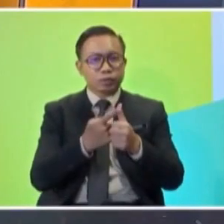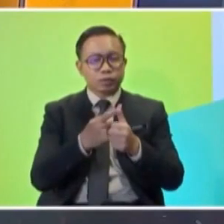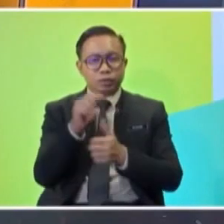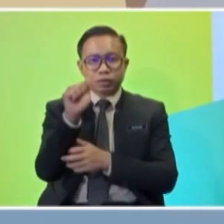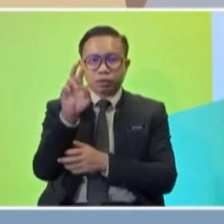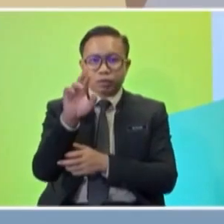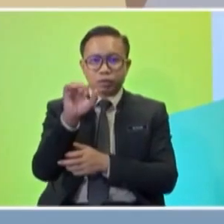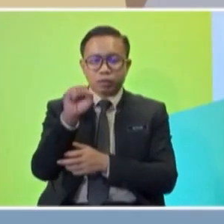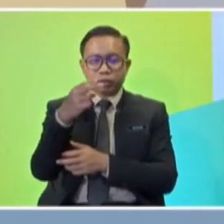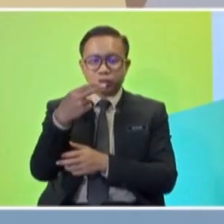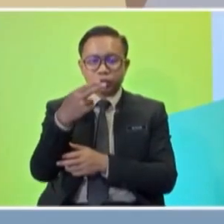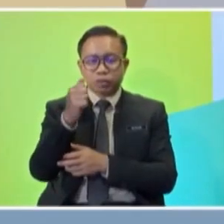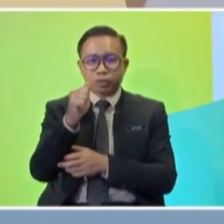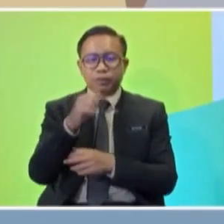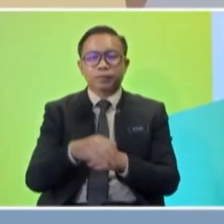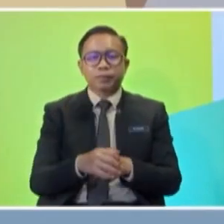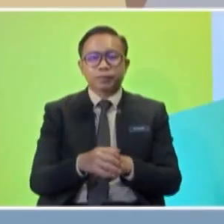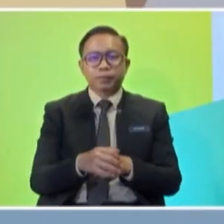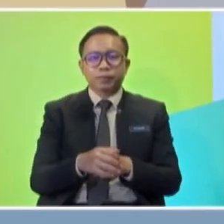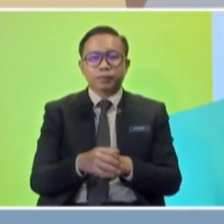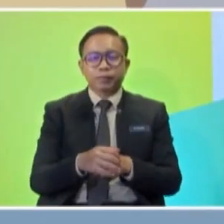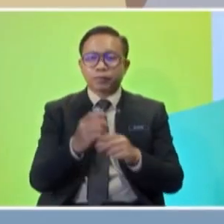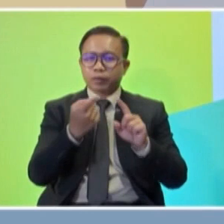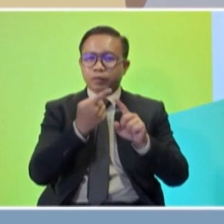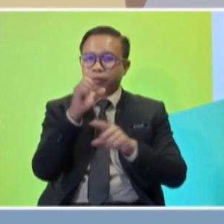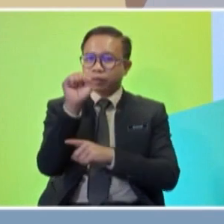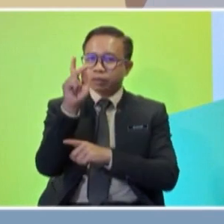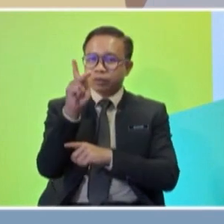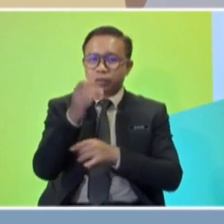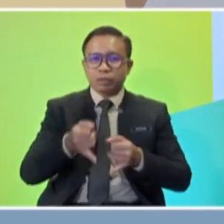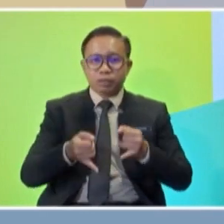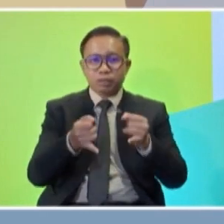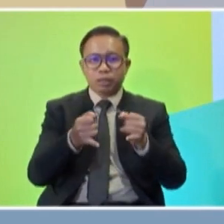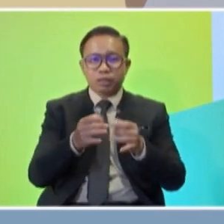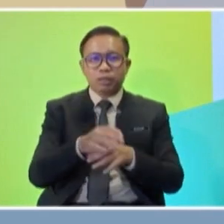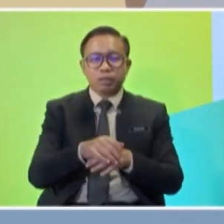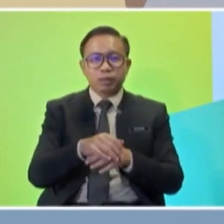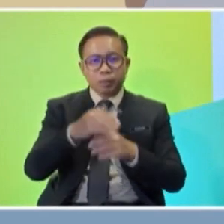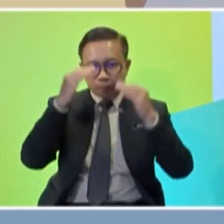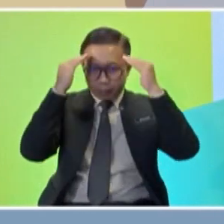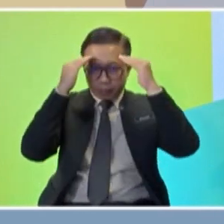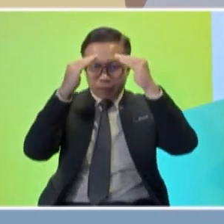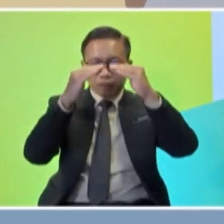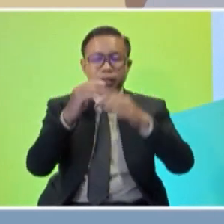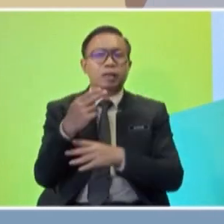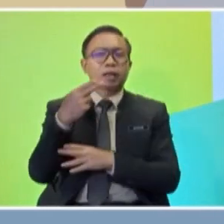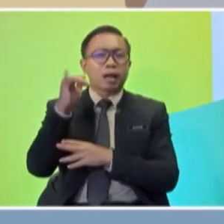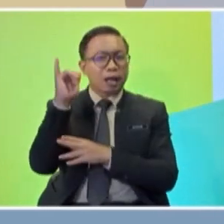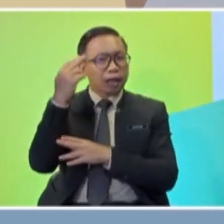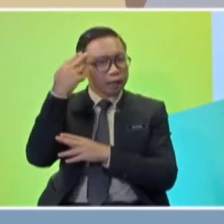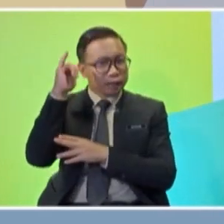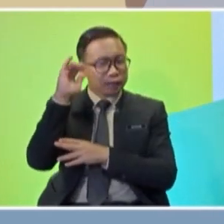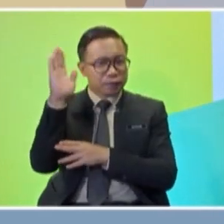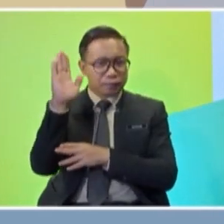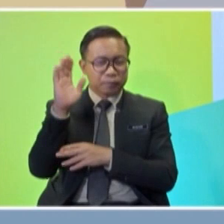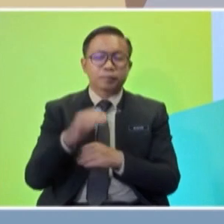Arisha Rania binti Arif Rozikin from SK Jalan Bahagia Temerlo Pahang. Hi, Arisha. Hi, Arisha.